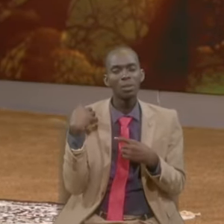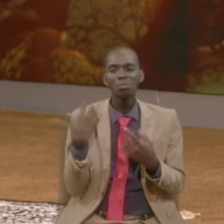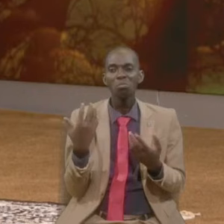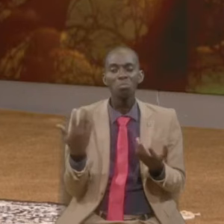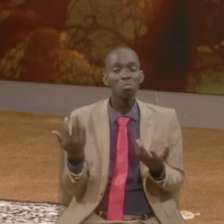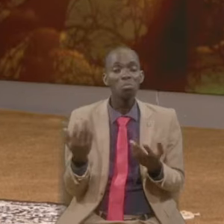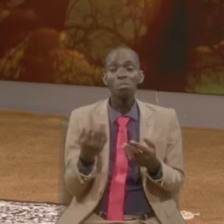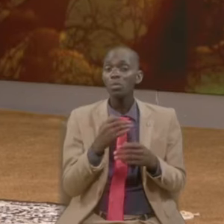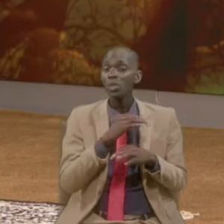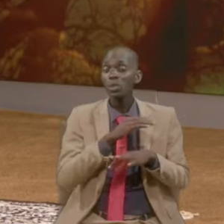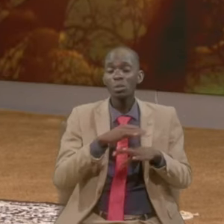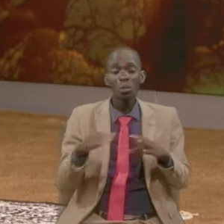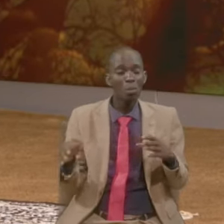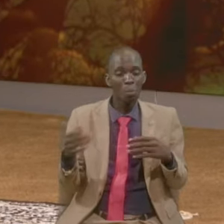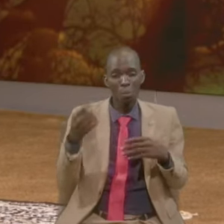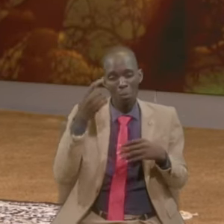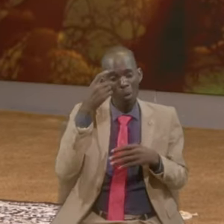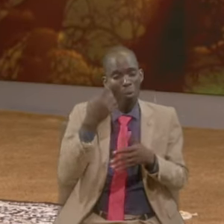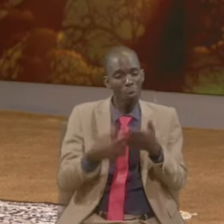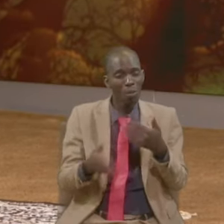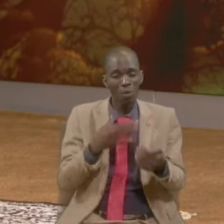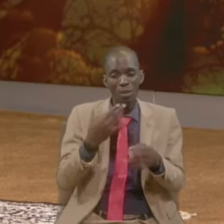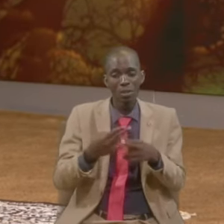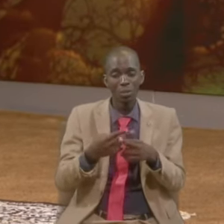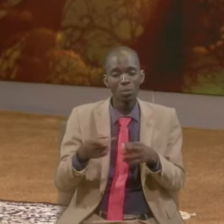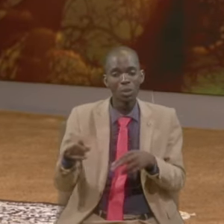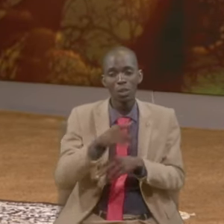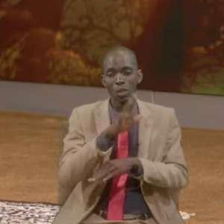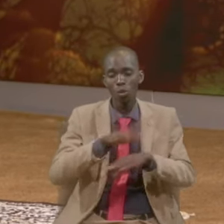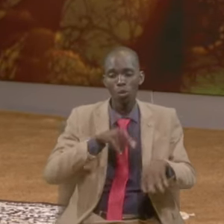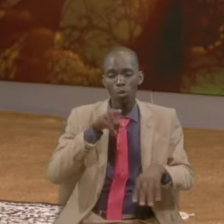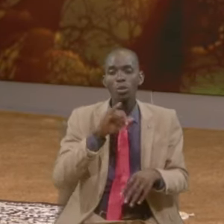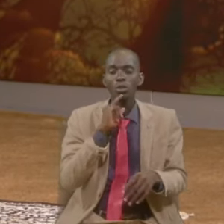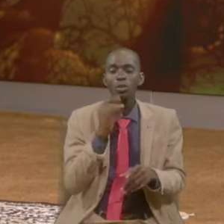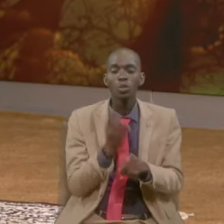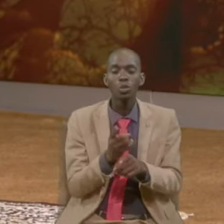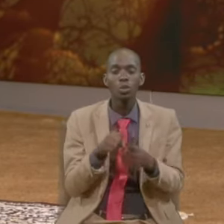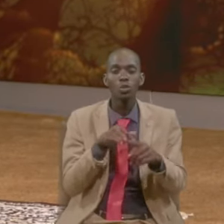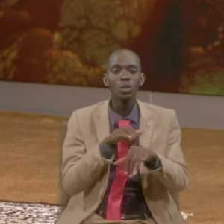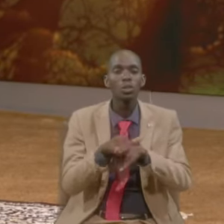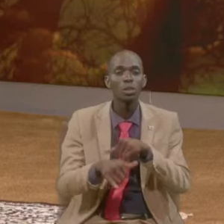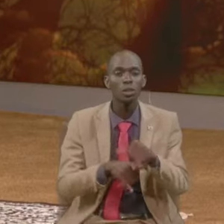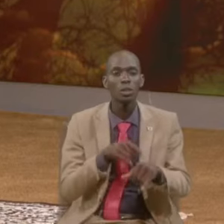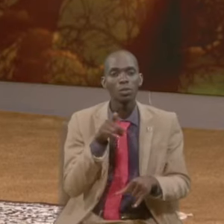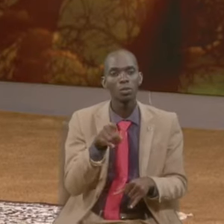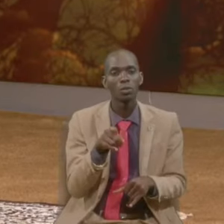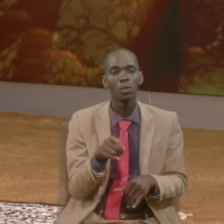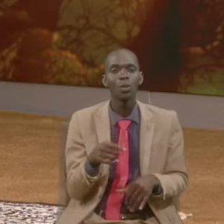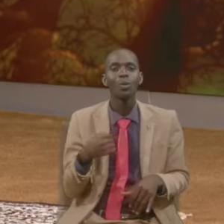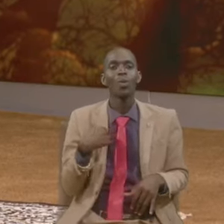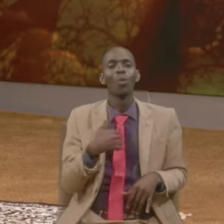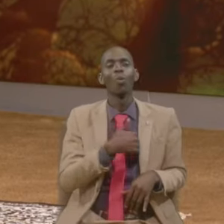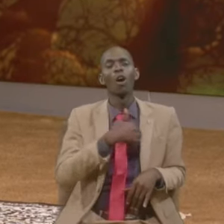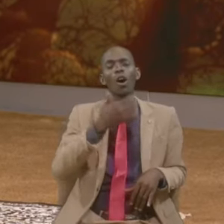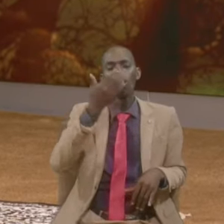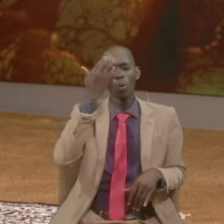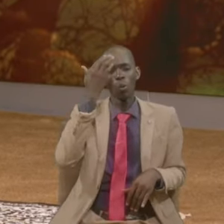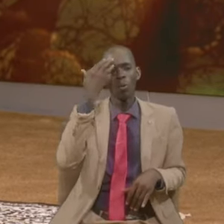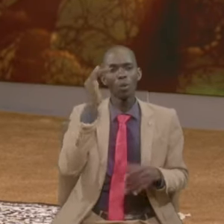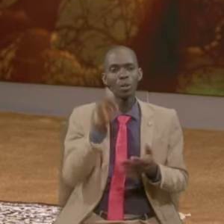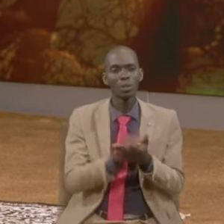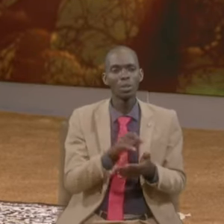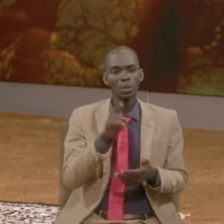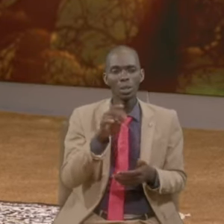name they call you, if they can just strip you. We know that thou art true and teachest the way